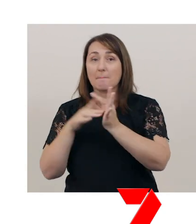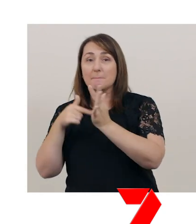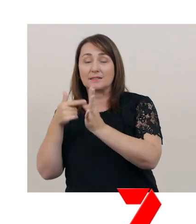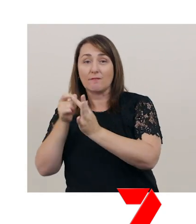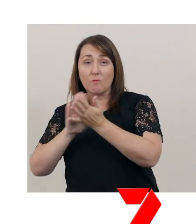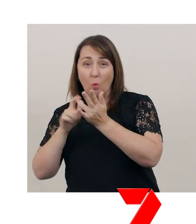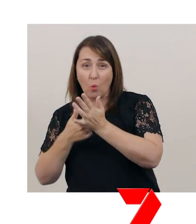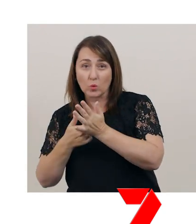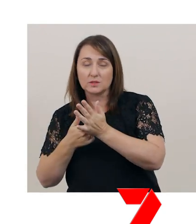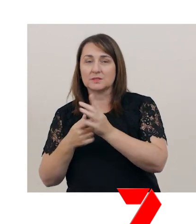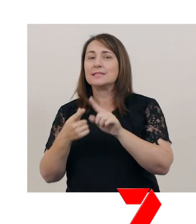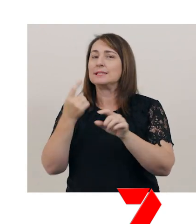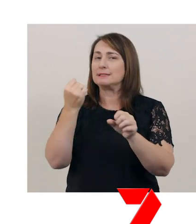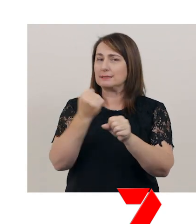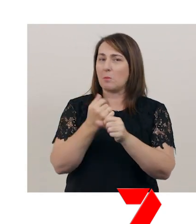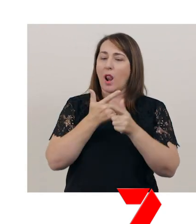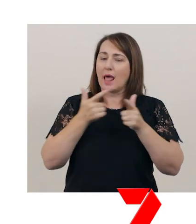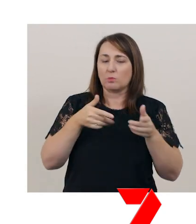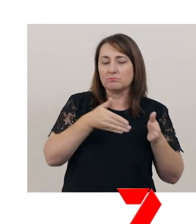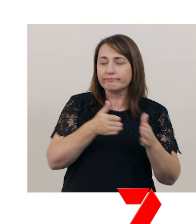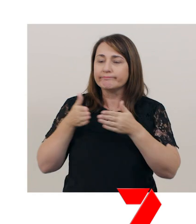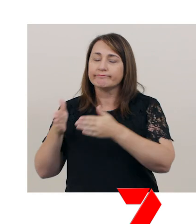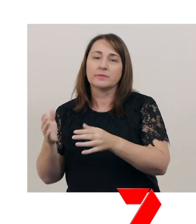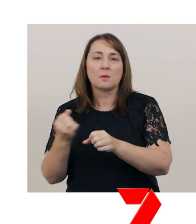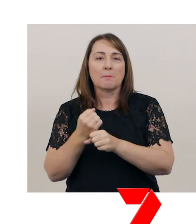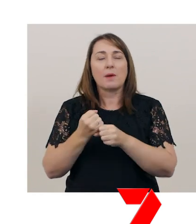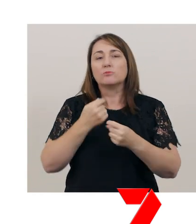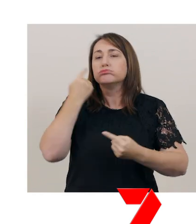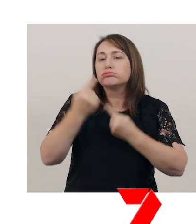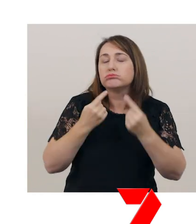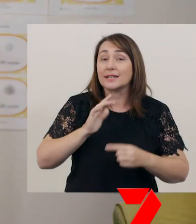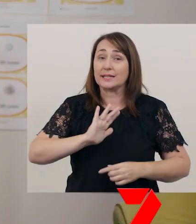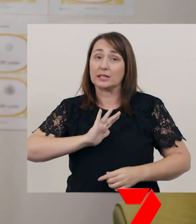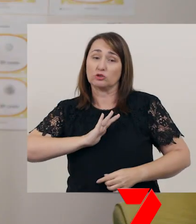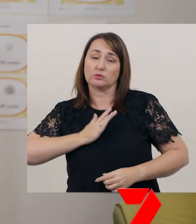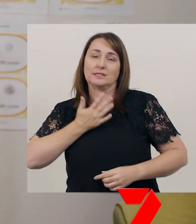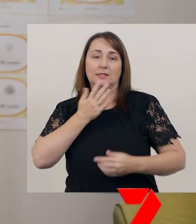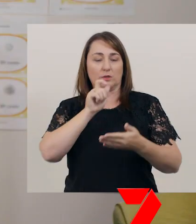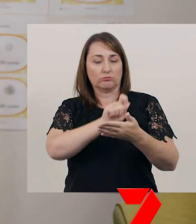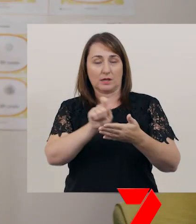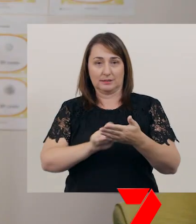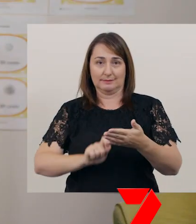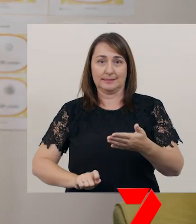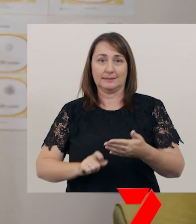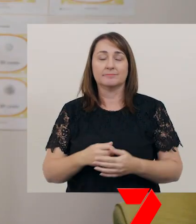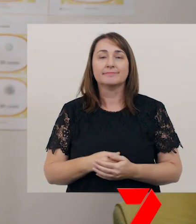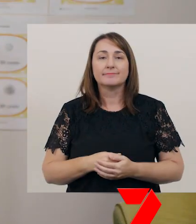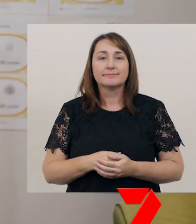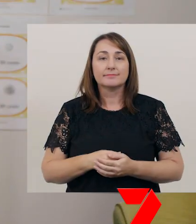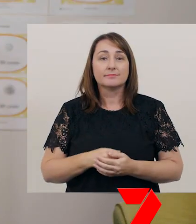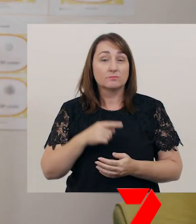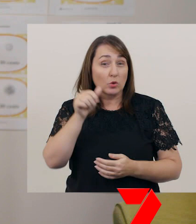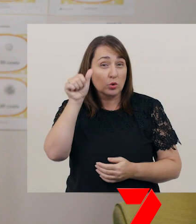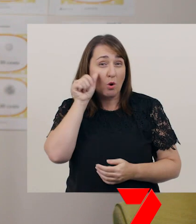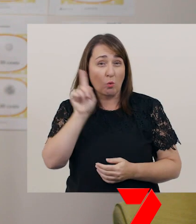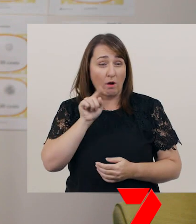language devices used to be more descriptive and interesting when creating imagery and influencing others. Do you know